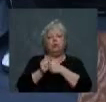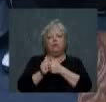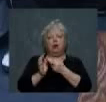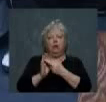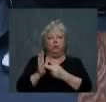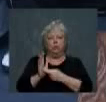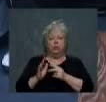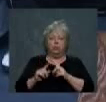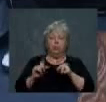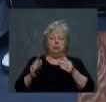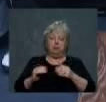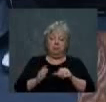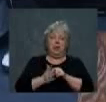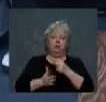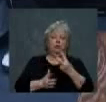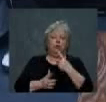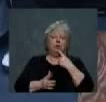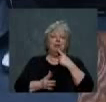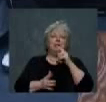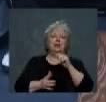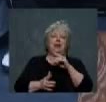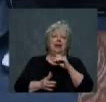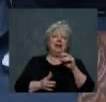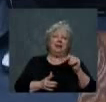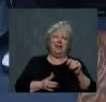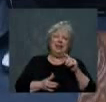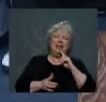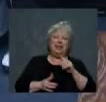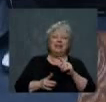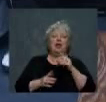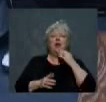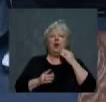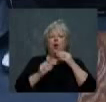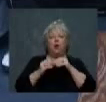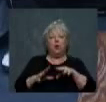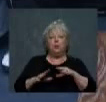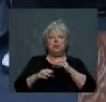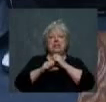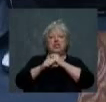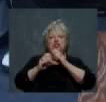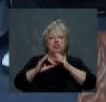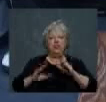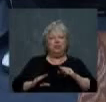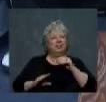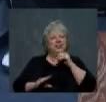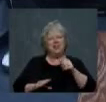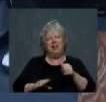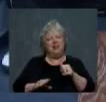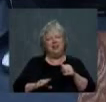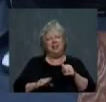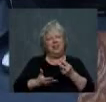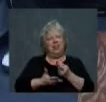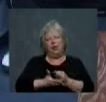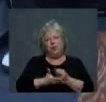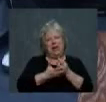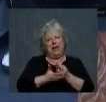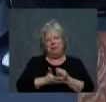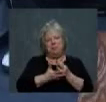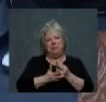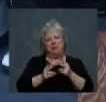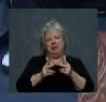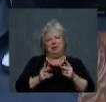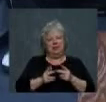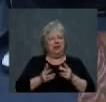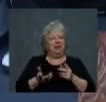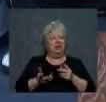clearly states TNT is a homeless shelter, not a rehab facility. If individuals need rehab, we do not take them in